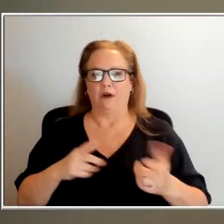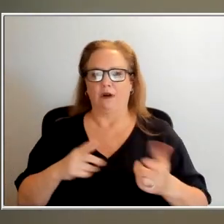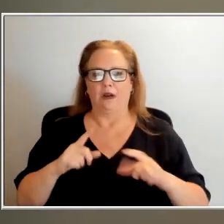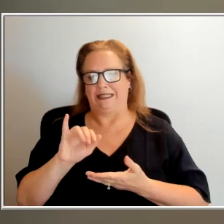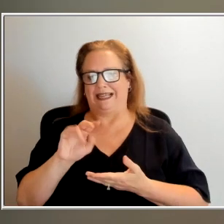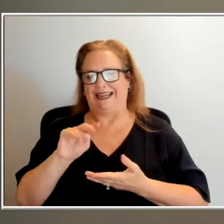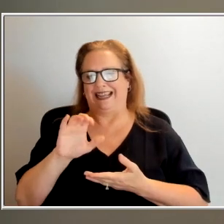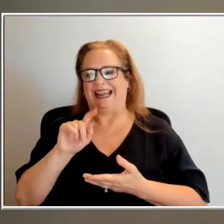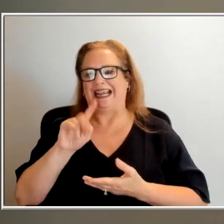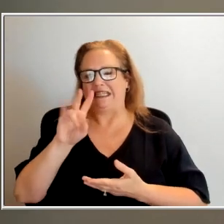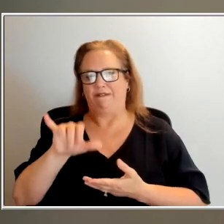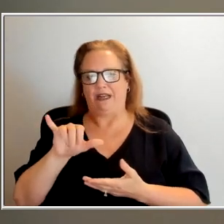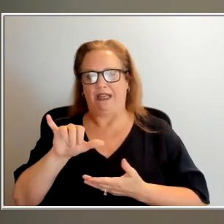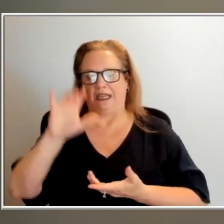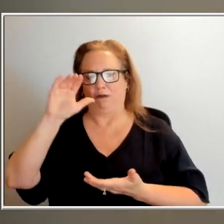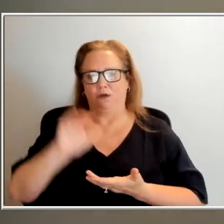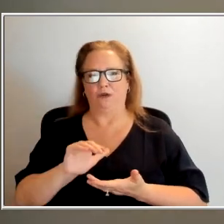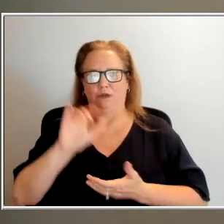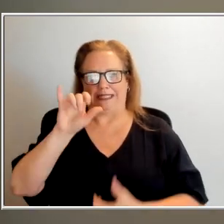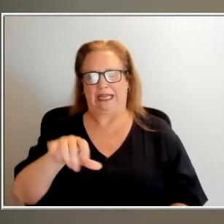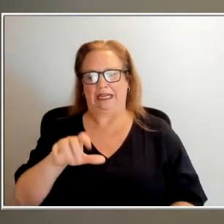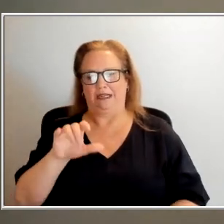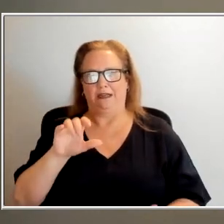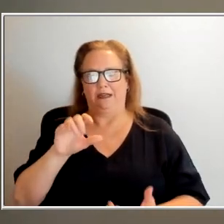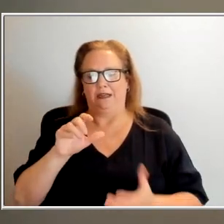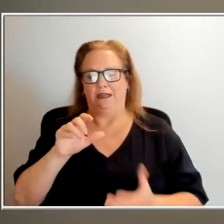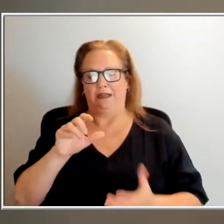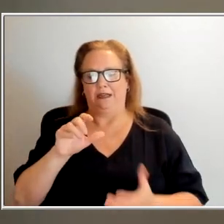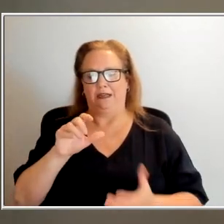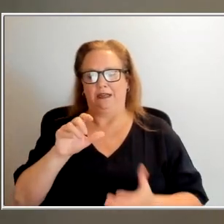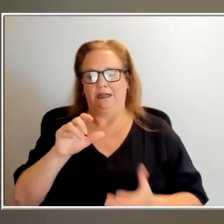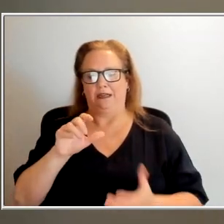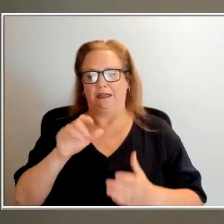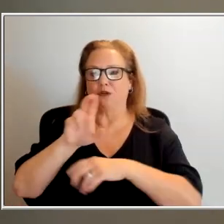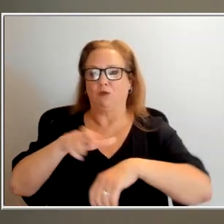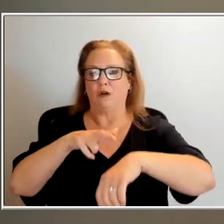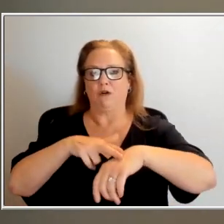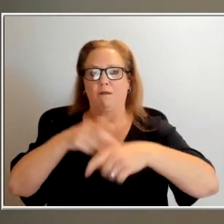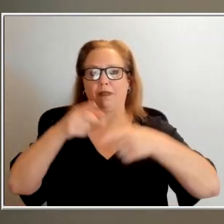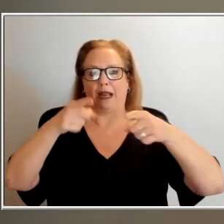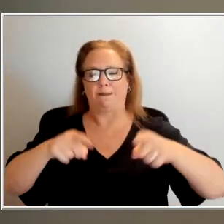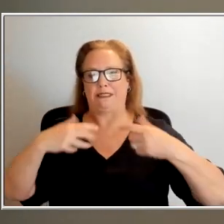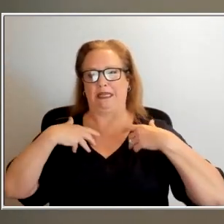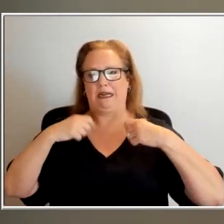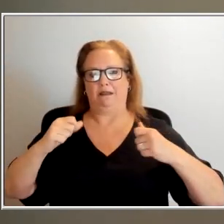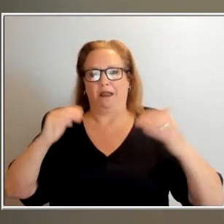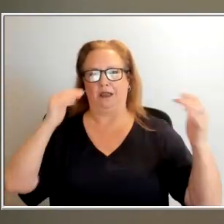can help reduce that sarcopenia, because after cancer, what normally happens in a healthy adult